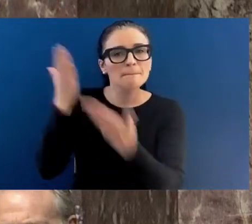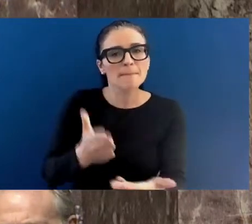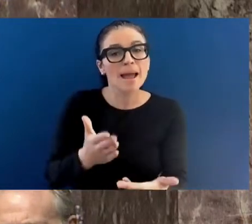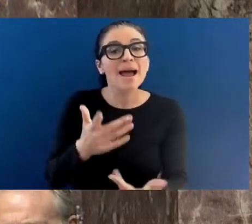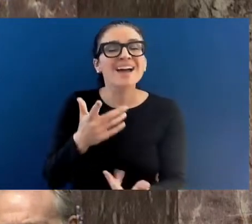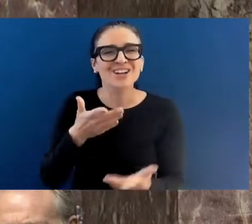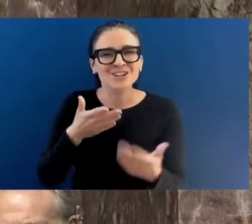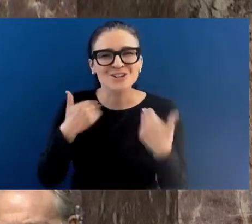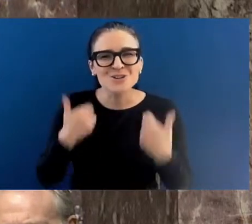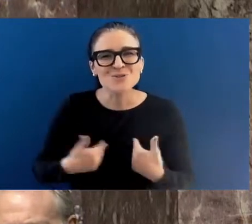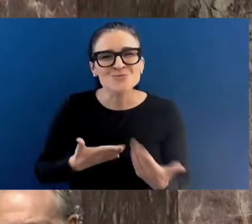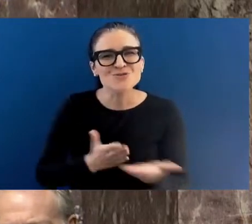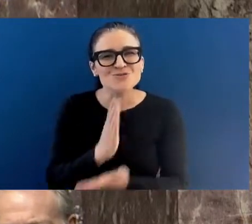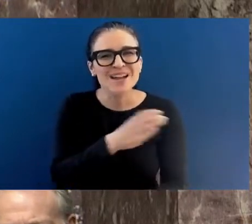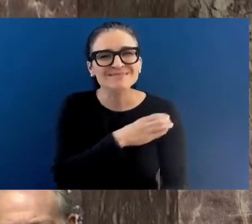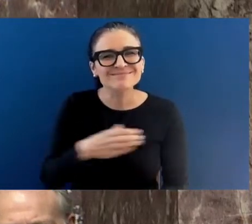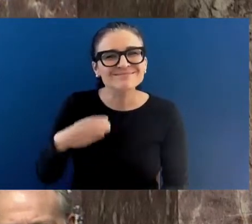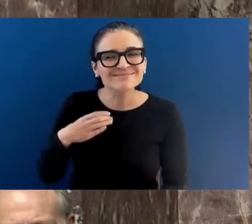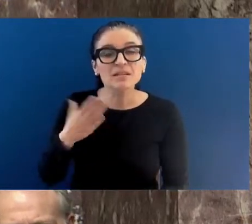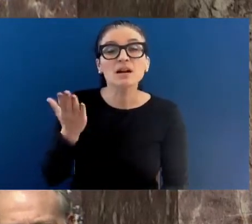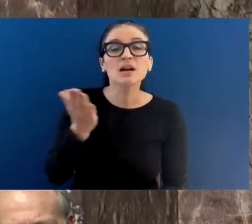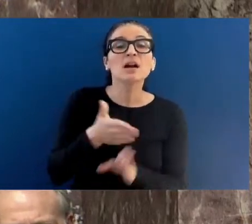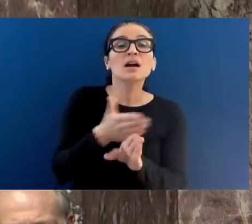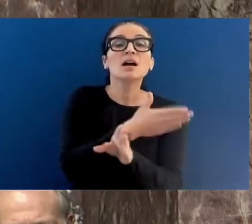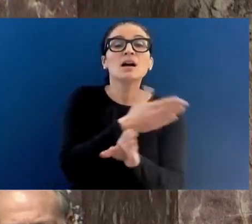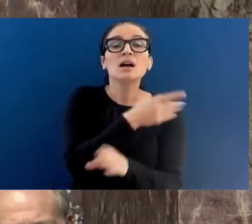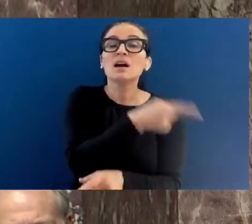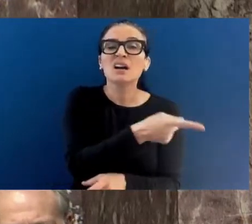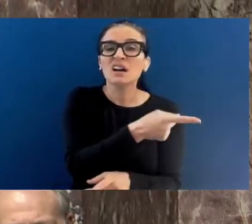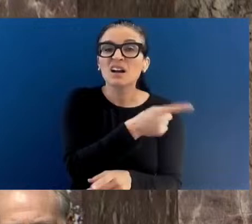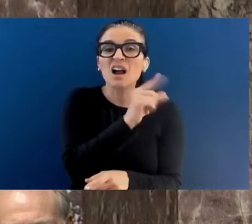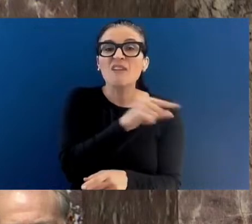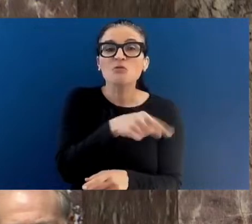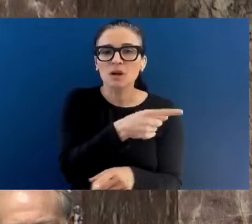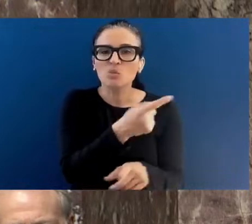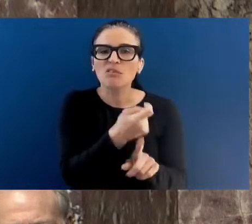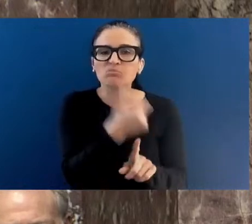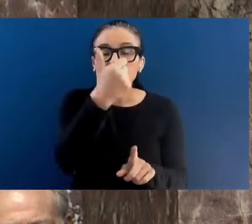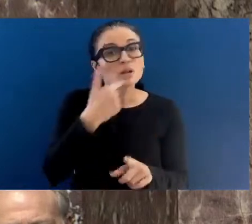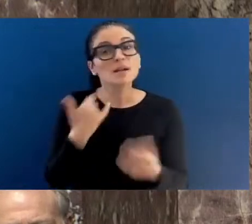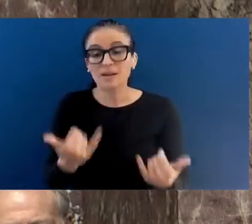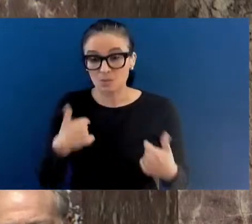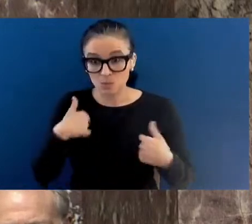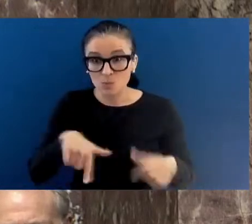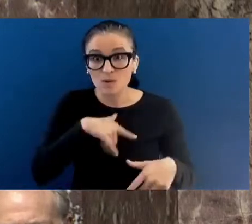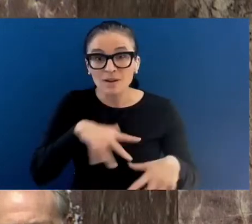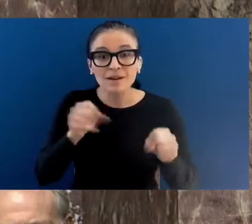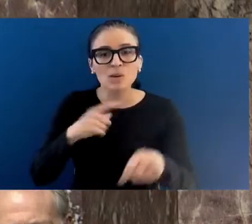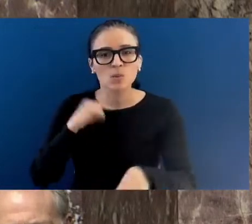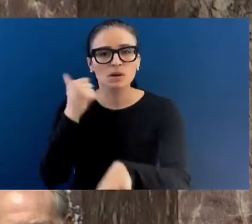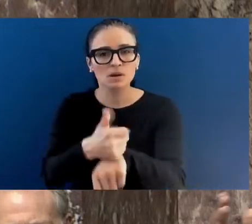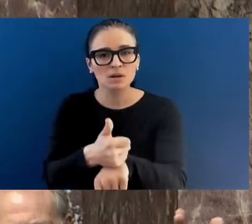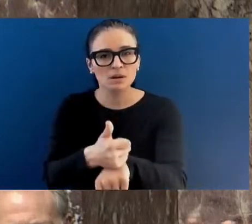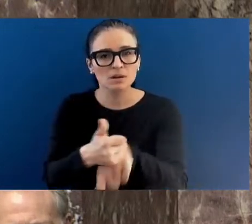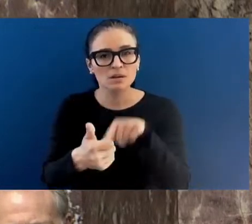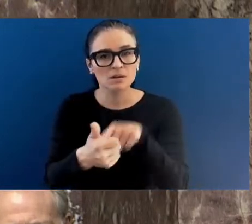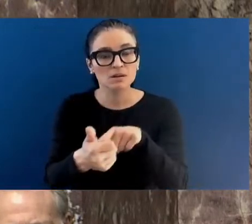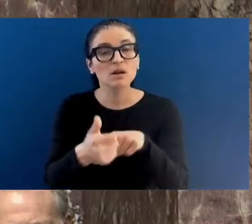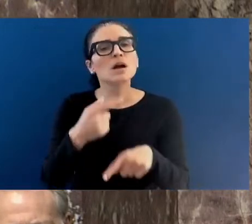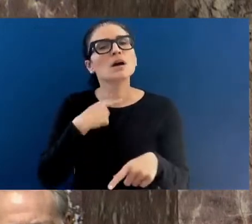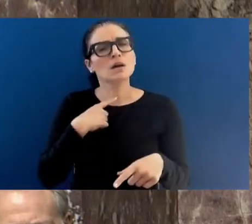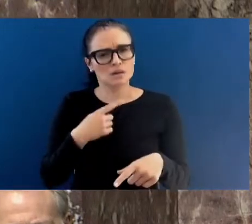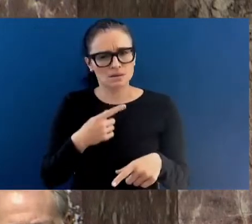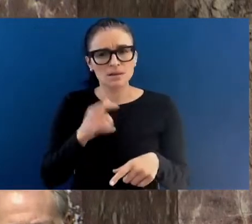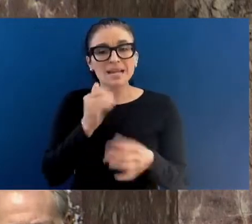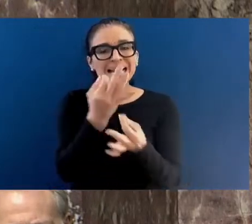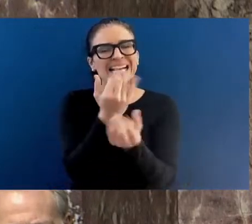government. Honourable Speaker, we knew how important that independent office was. We heard from racialized communities. We heard from the Jewish community. We heard from First